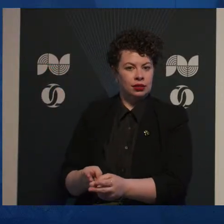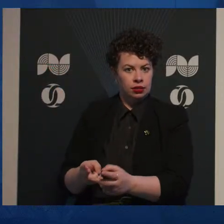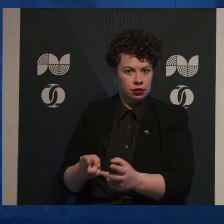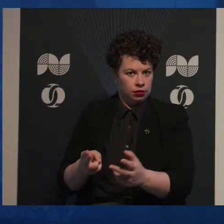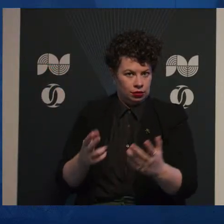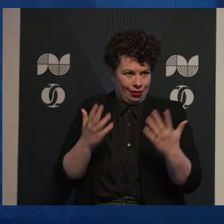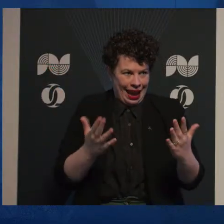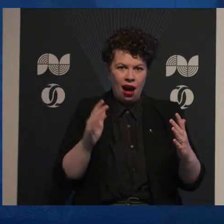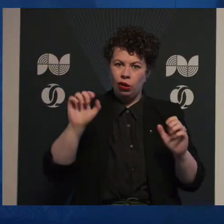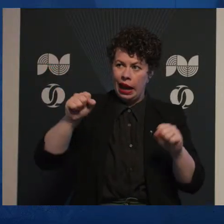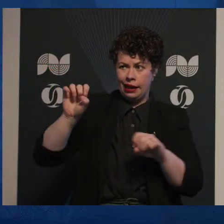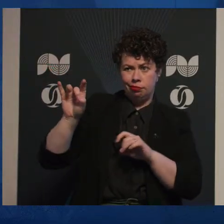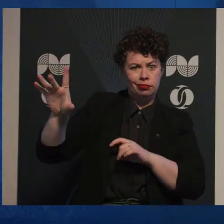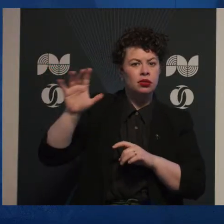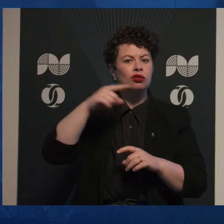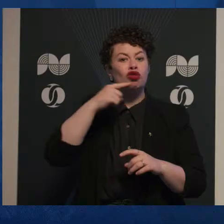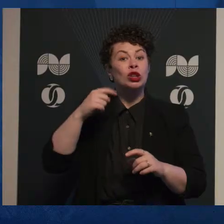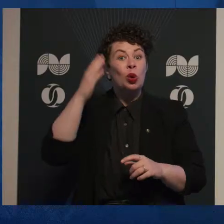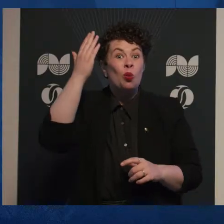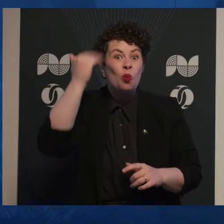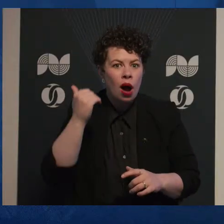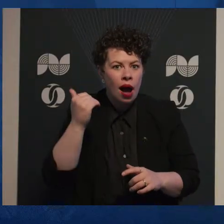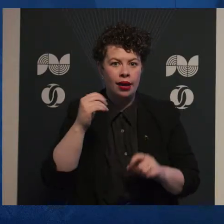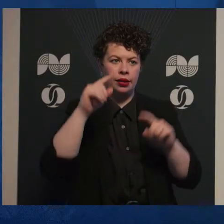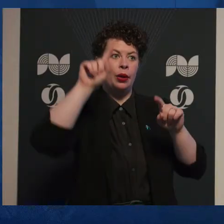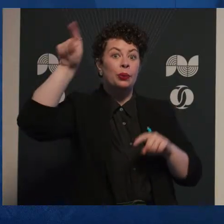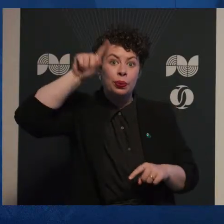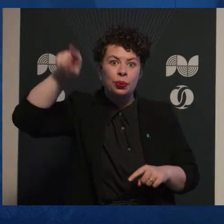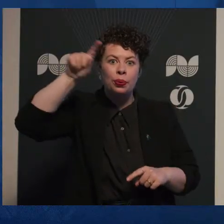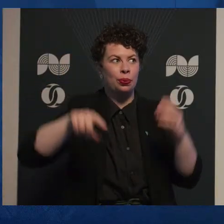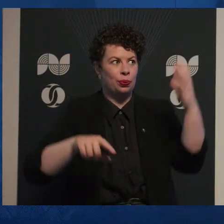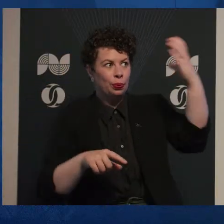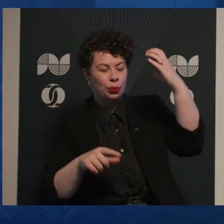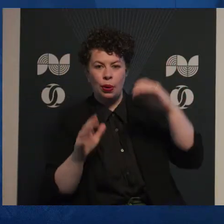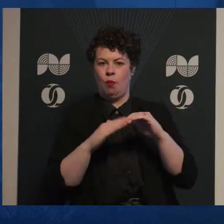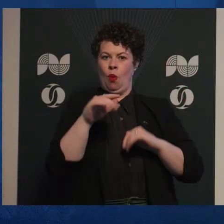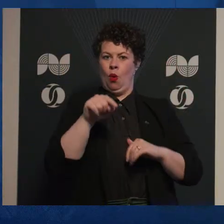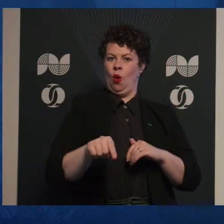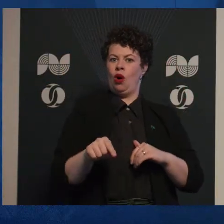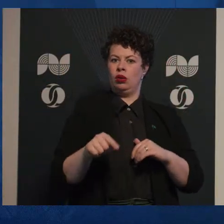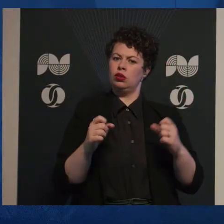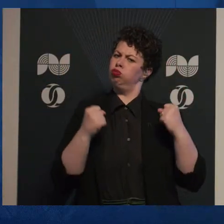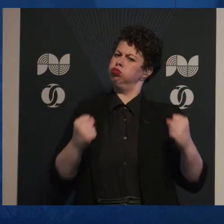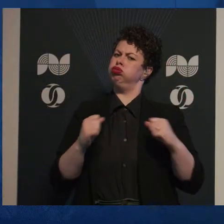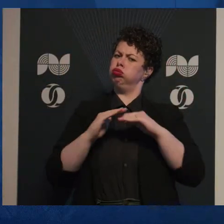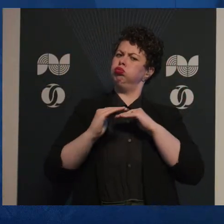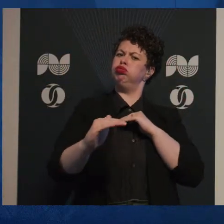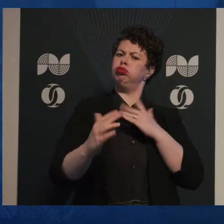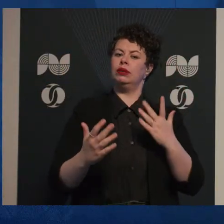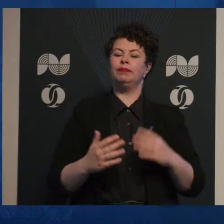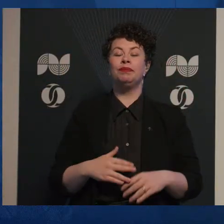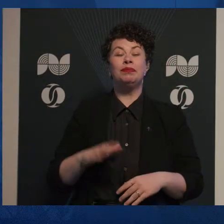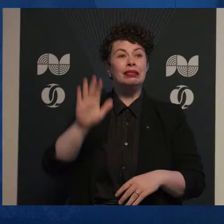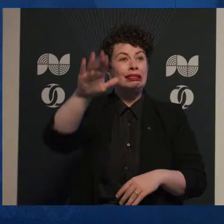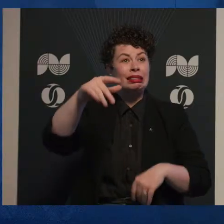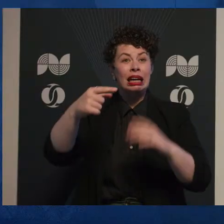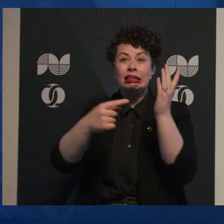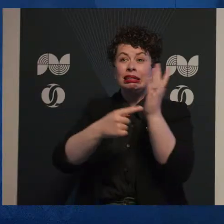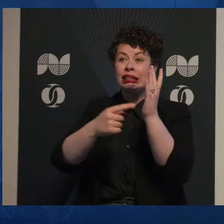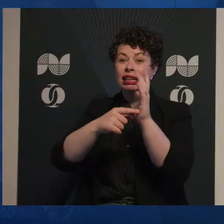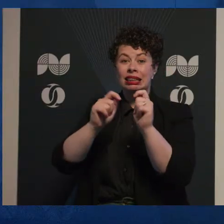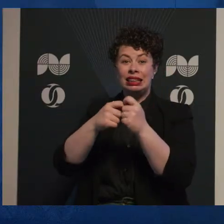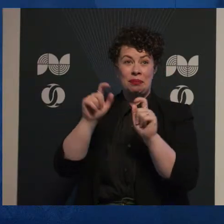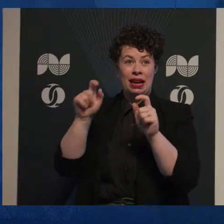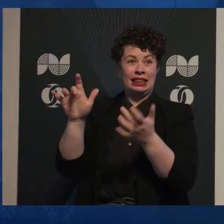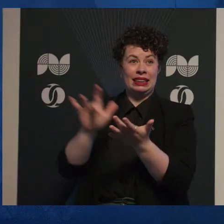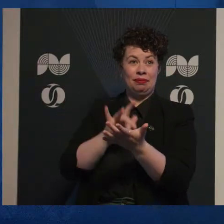Thanks very much. We'll get to questions from the audience in just a few minutes. I want a little bit more discussion here, but if I can remind the tech team that I will need an iPad once we